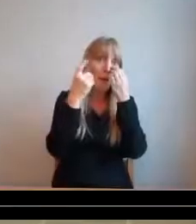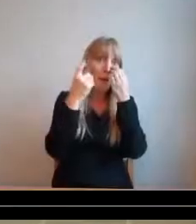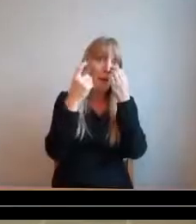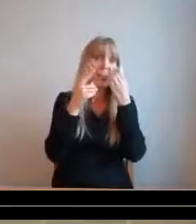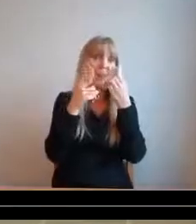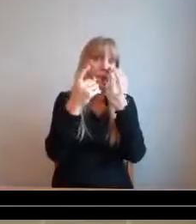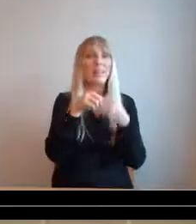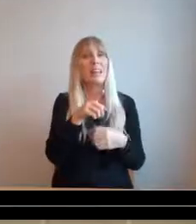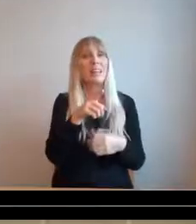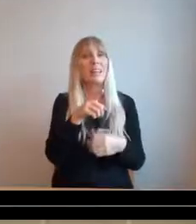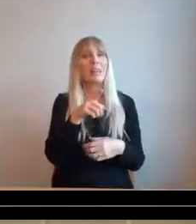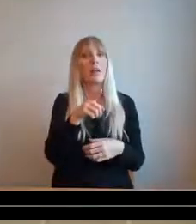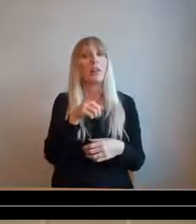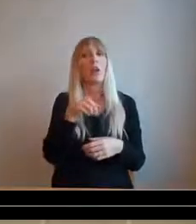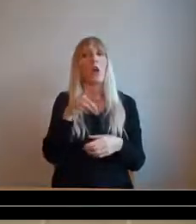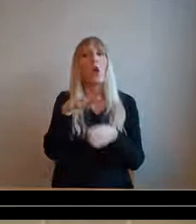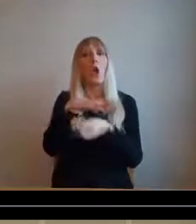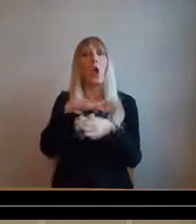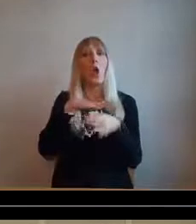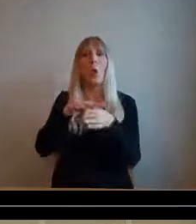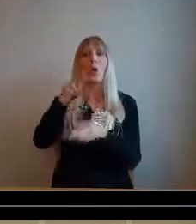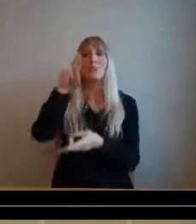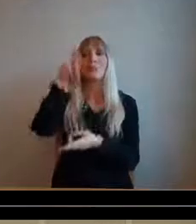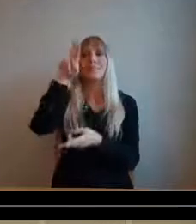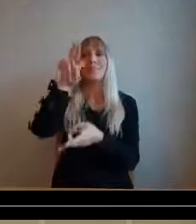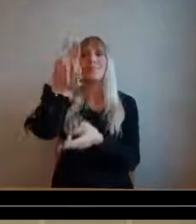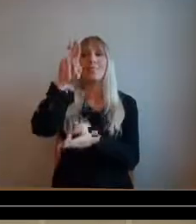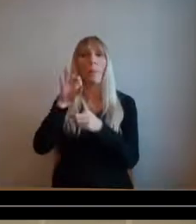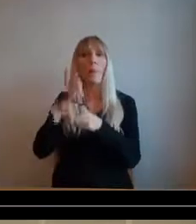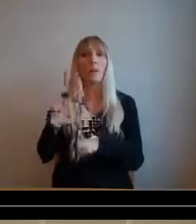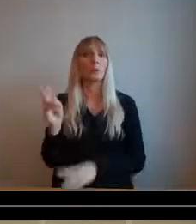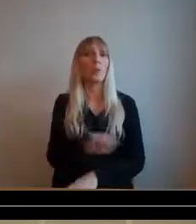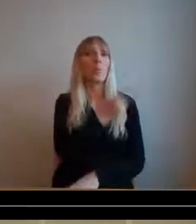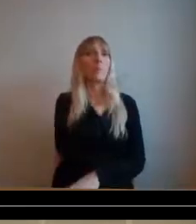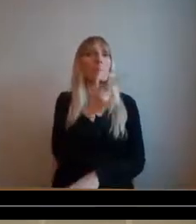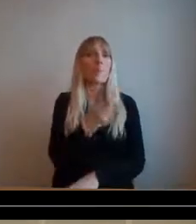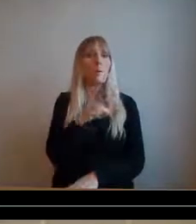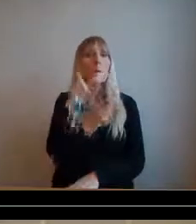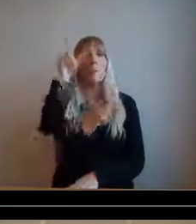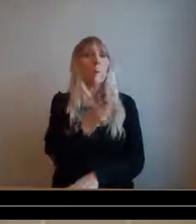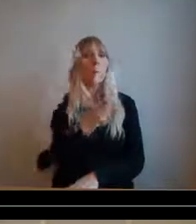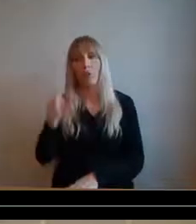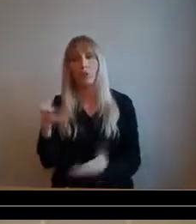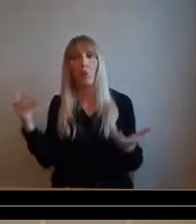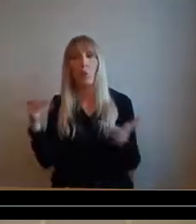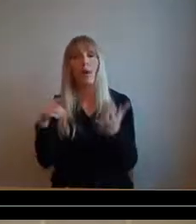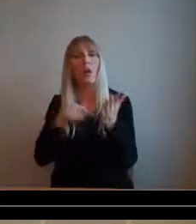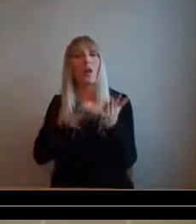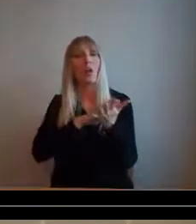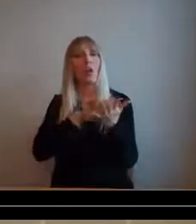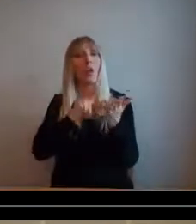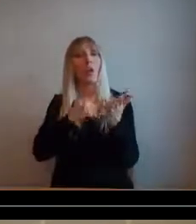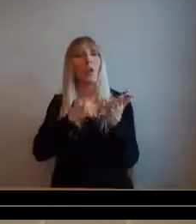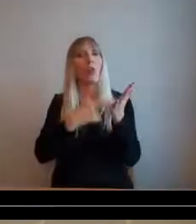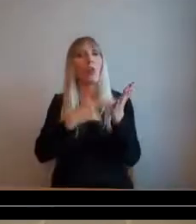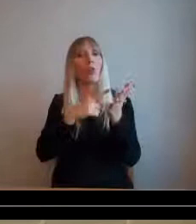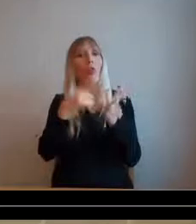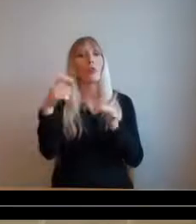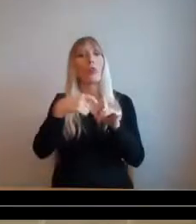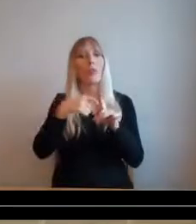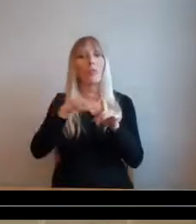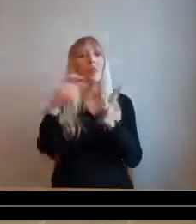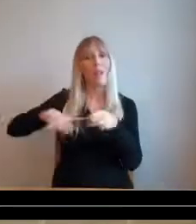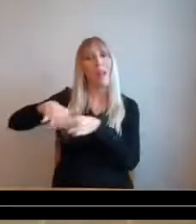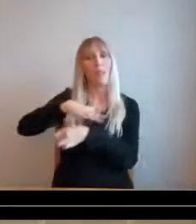resident discount scheme will apply both to residents Thurrock and Grays Inn, and